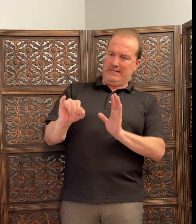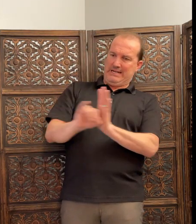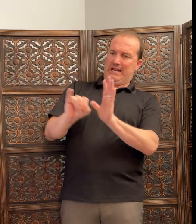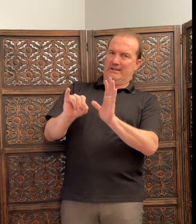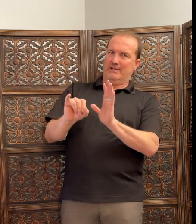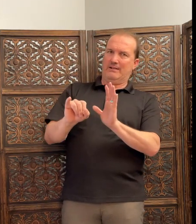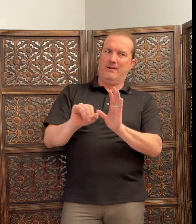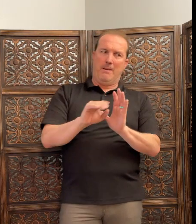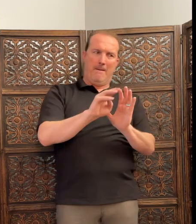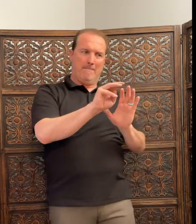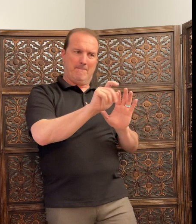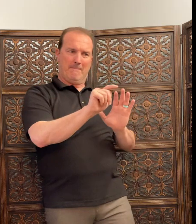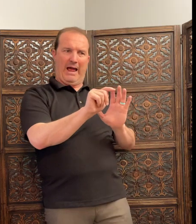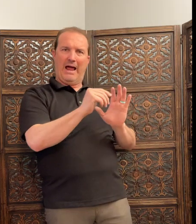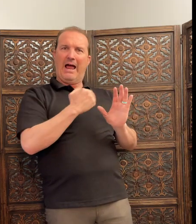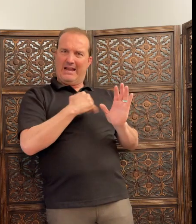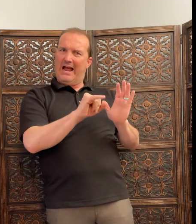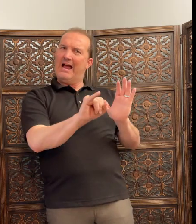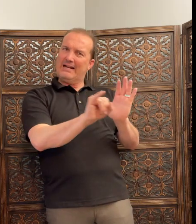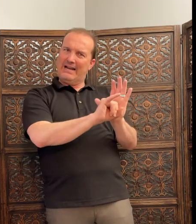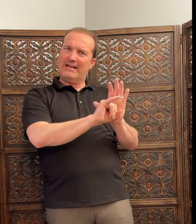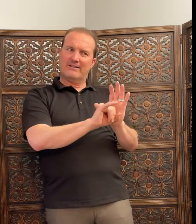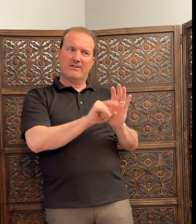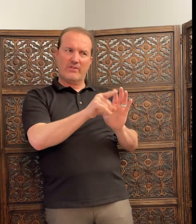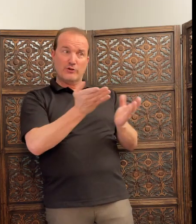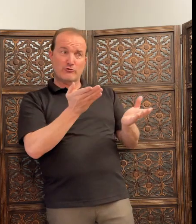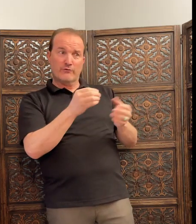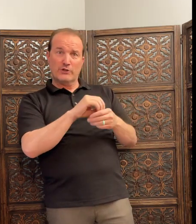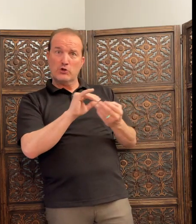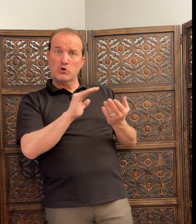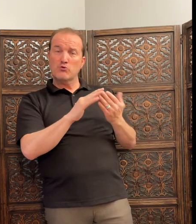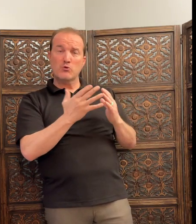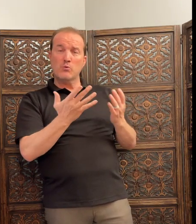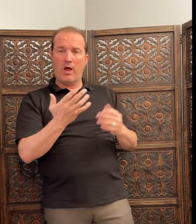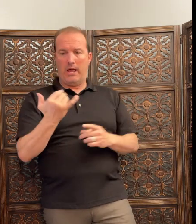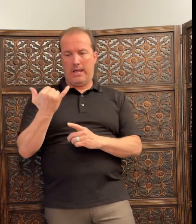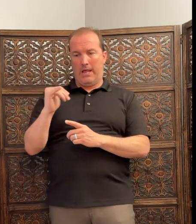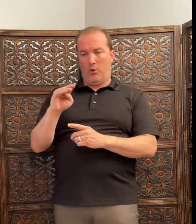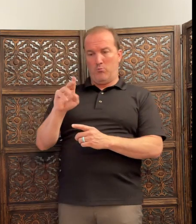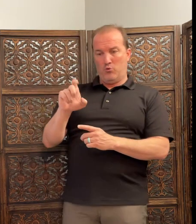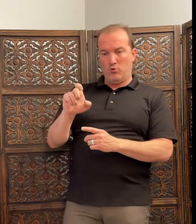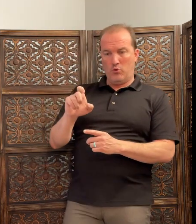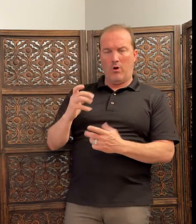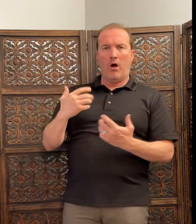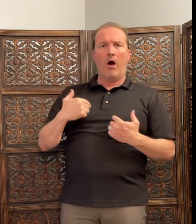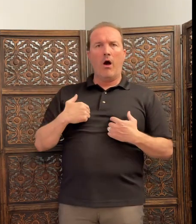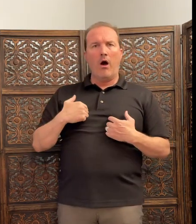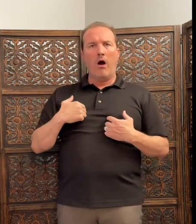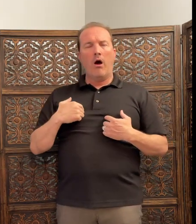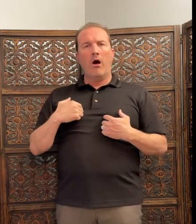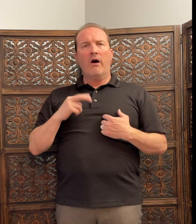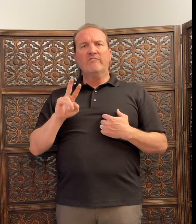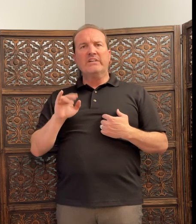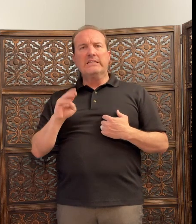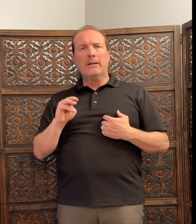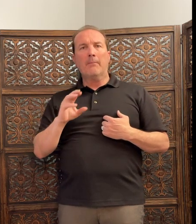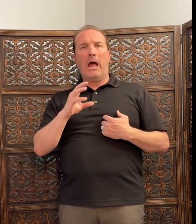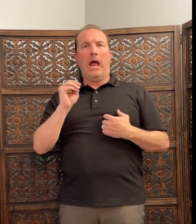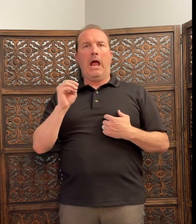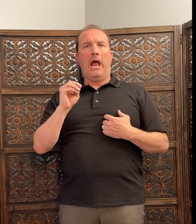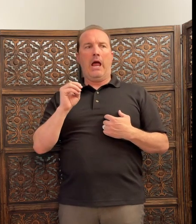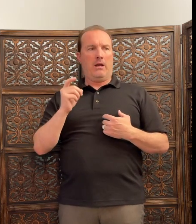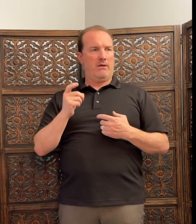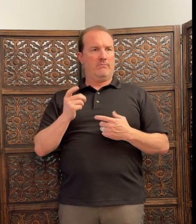Matt Bonner is. What role do they serve in the community? For the yellow mule, his role is the victim and the victor.